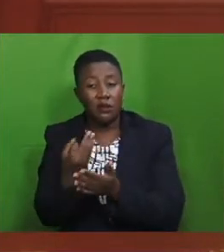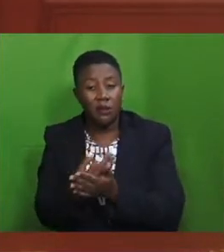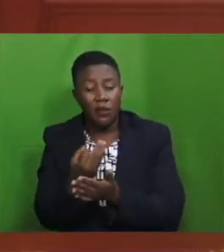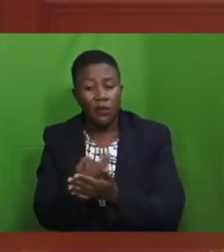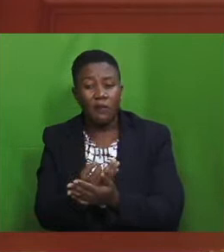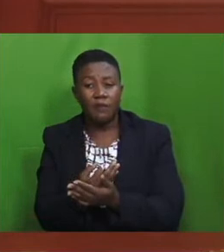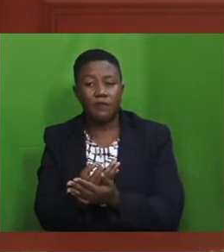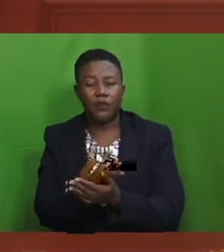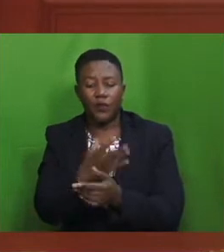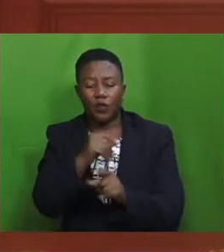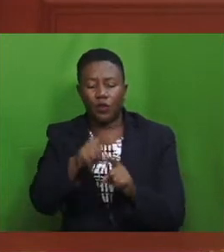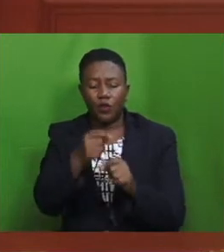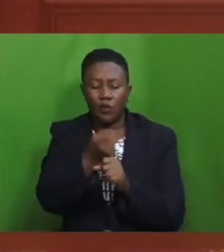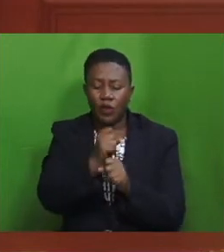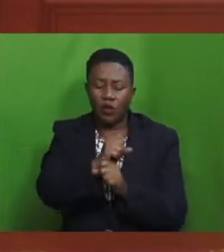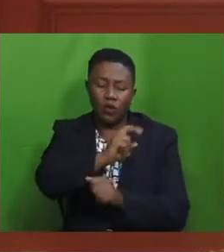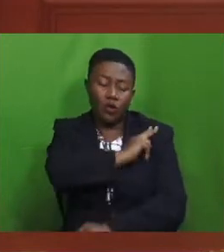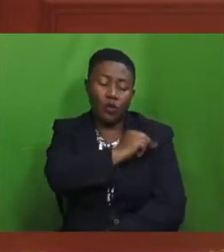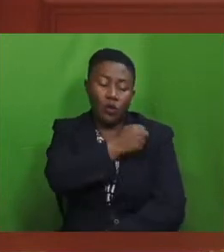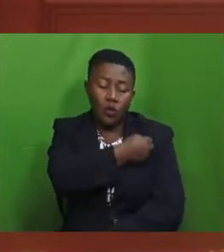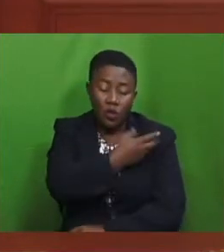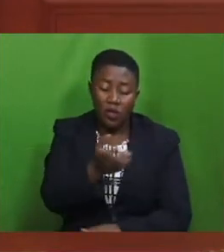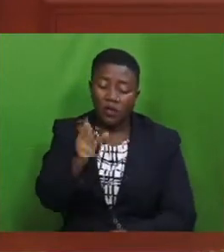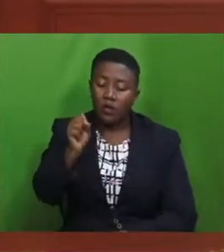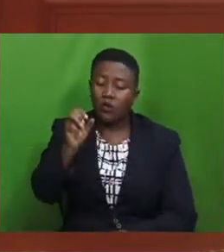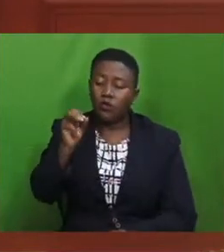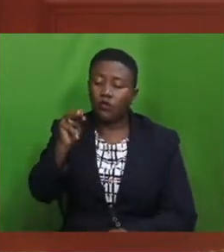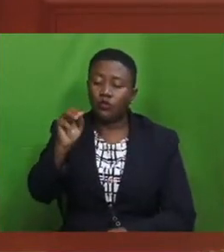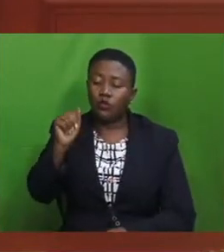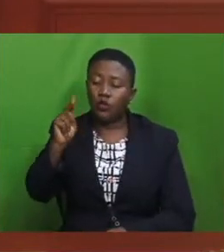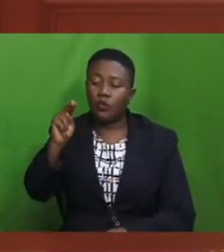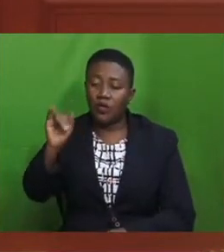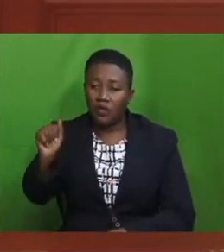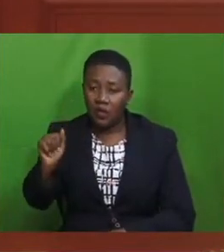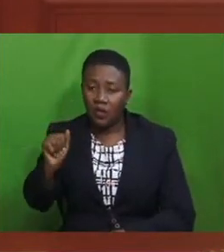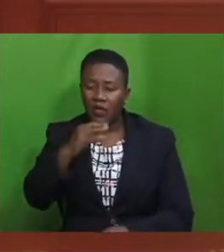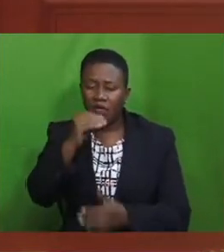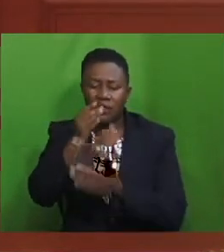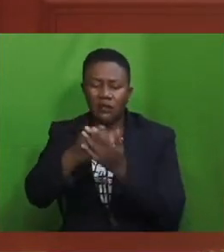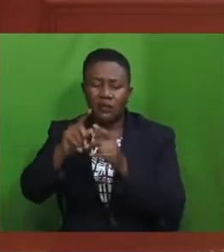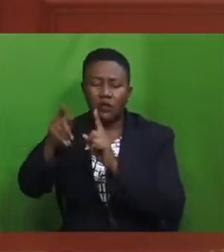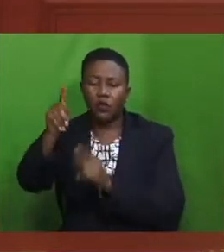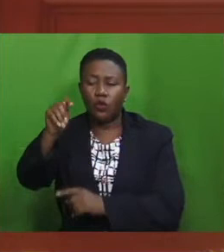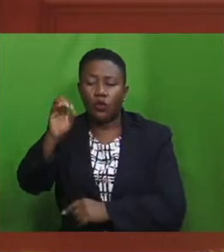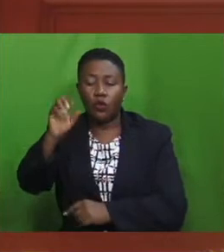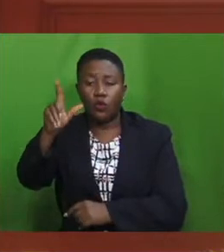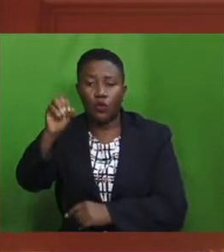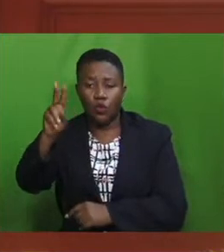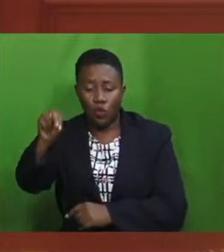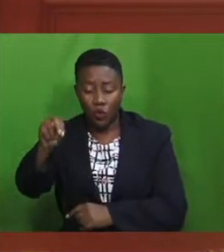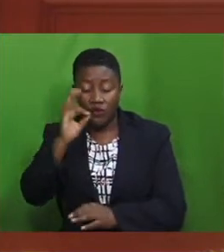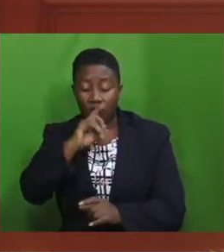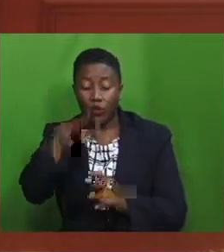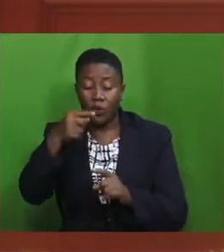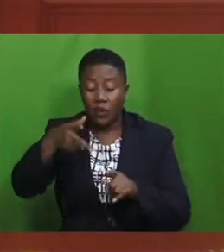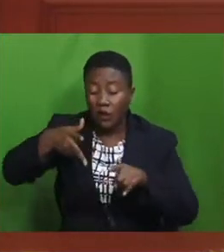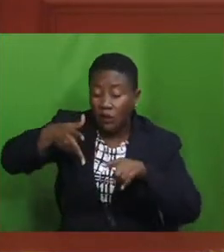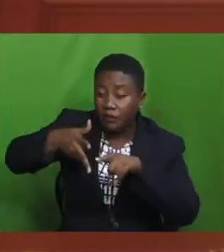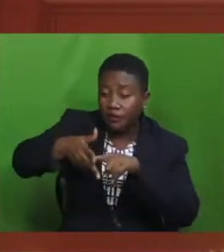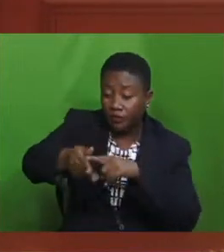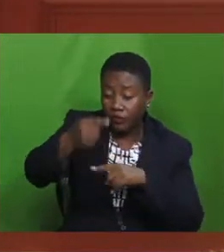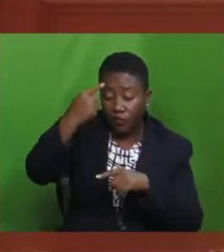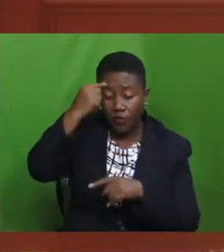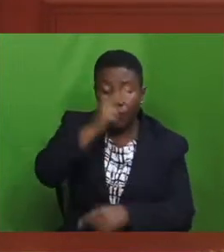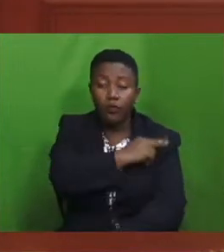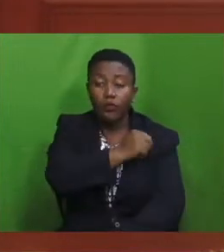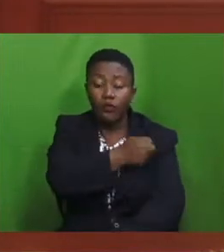major hospitals at Bupe, Somanya, Weta, and Tolo. So if you go to commission it, you must recognize